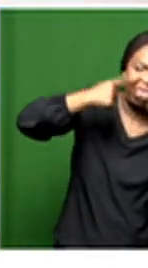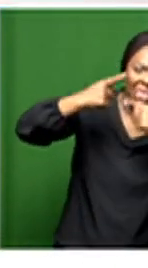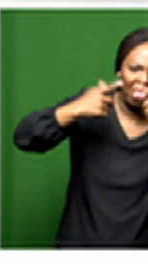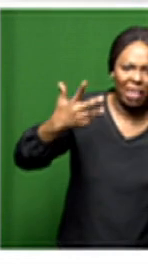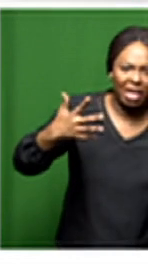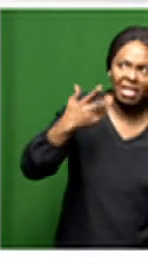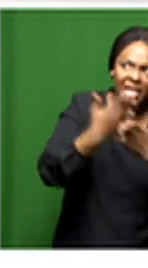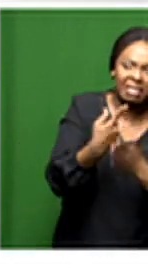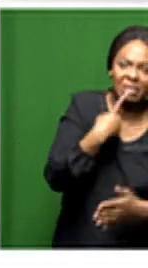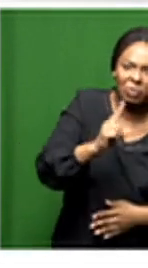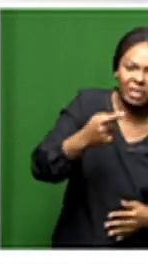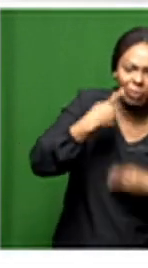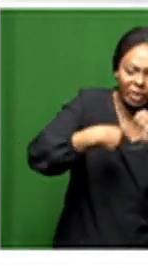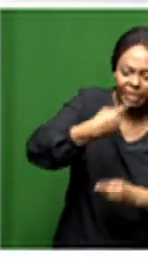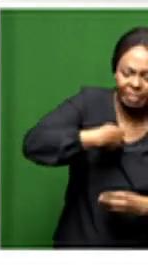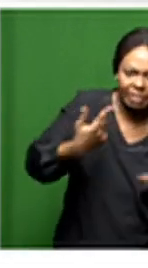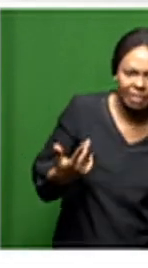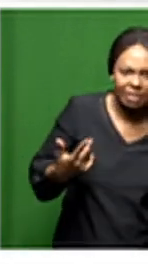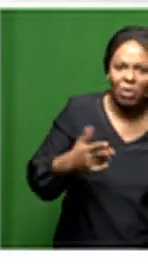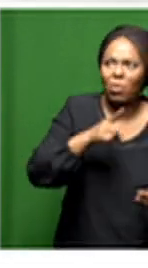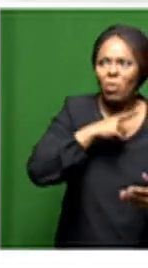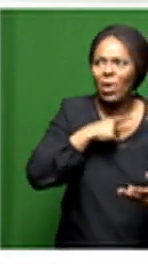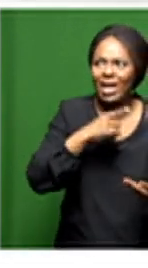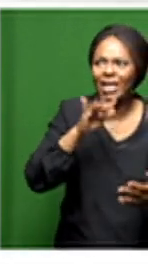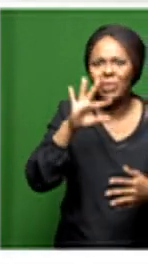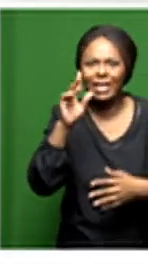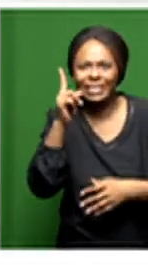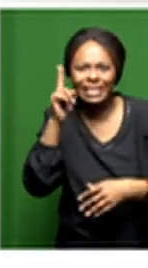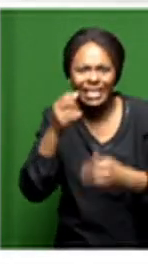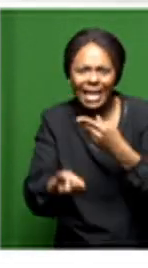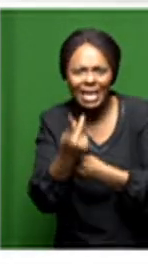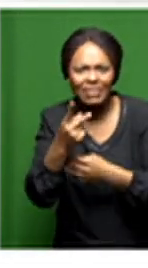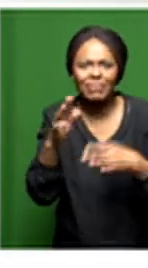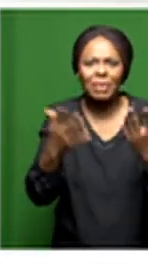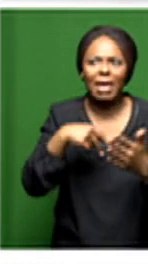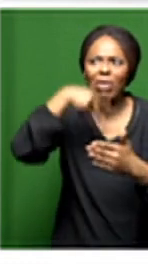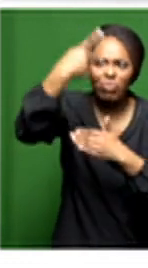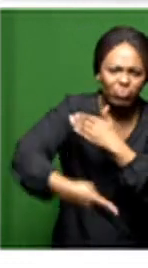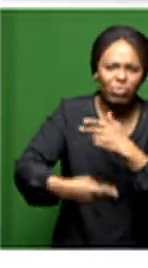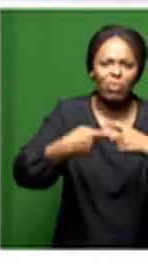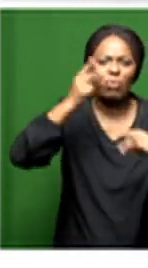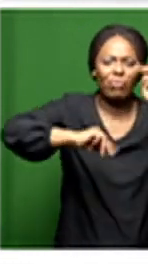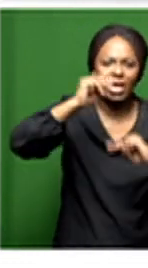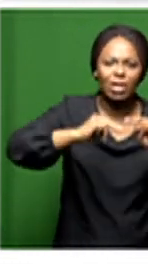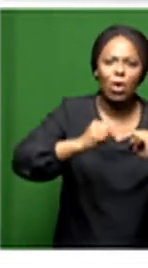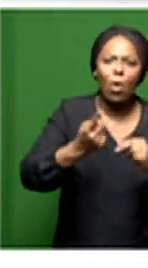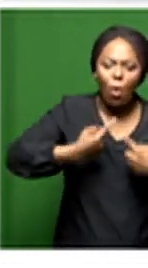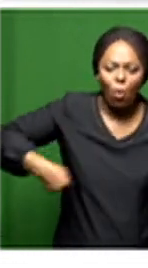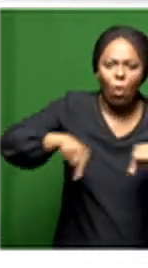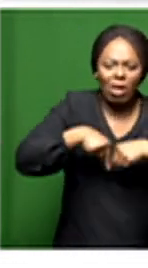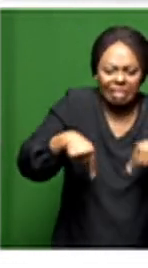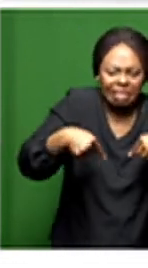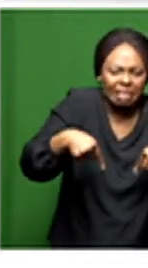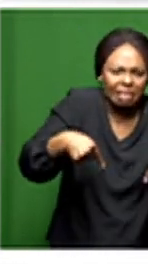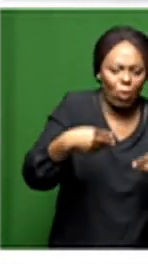that, wow, what if I actually jump and fly? We are often afraid of our own light, and we are